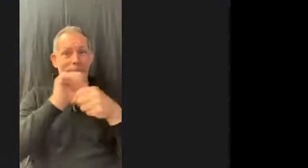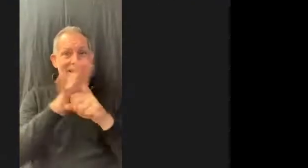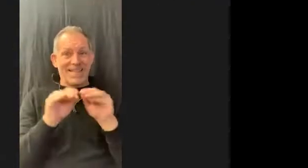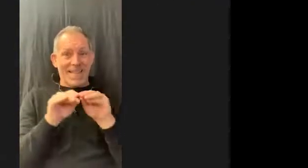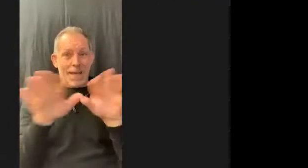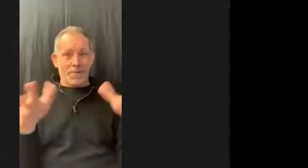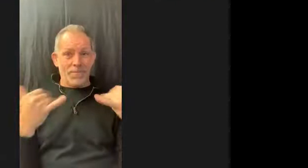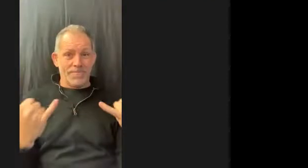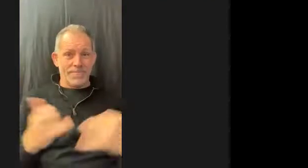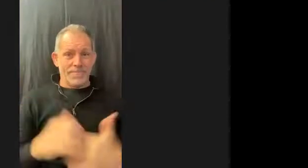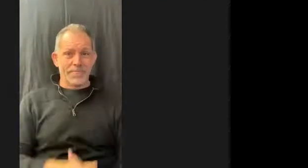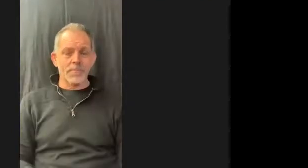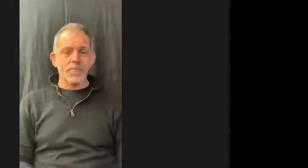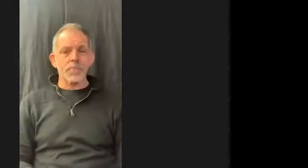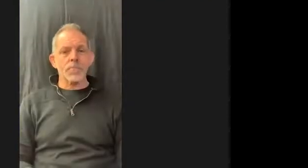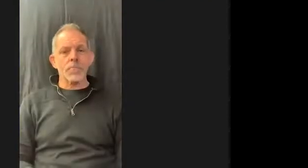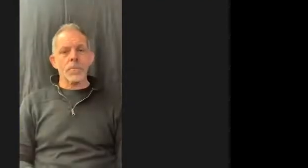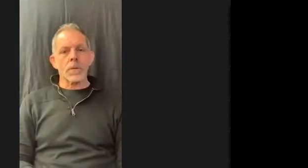you just